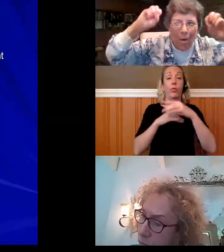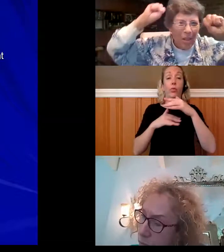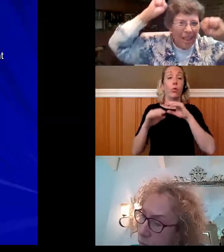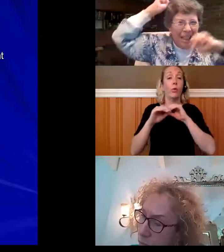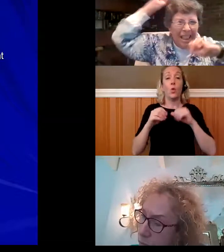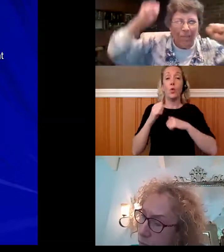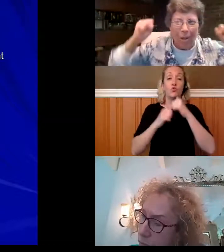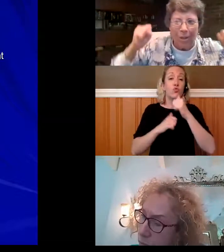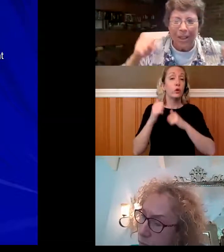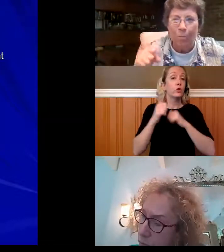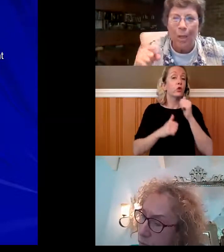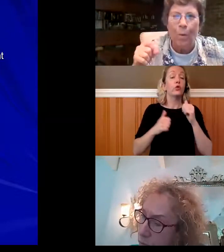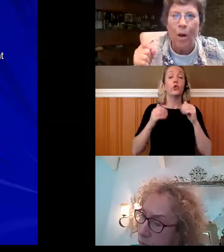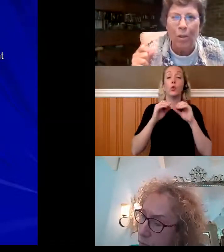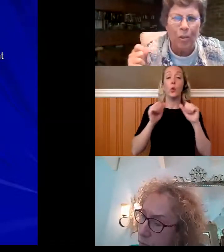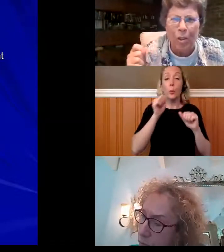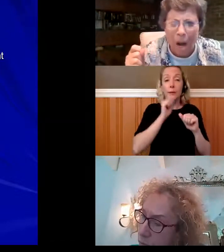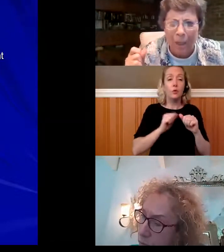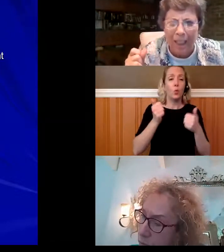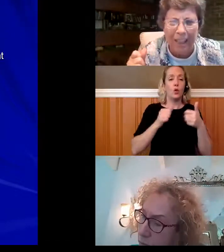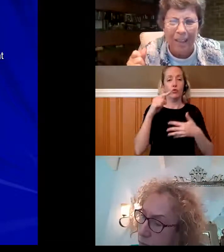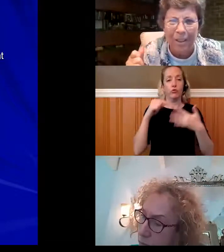not willing, not patient?